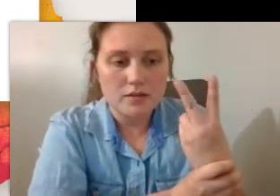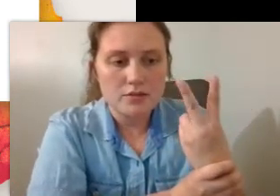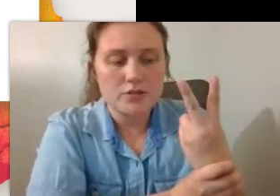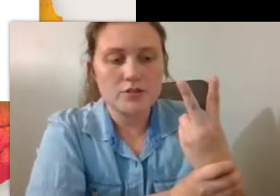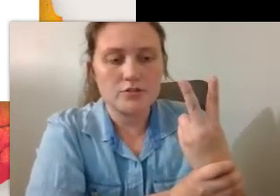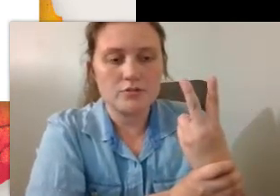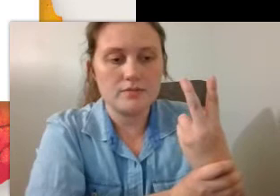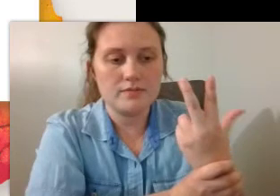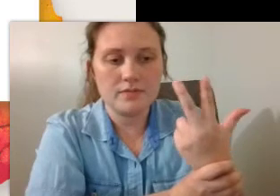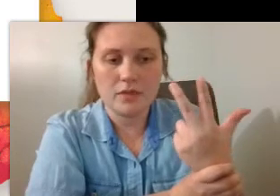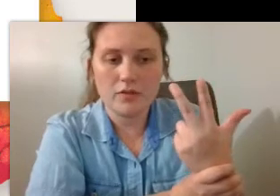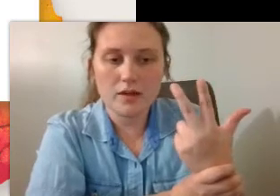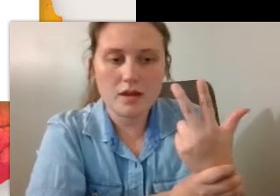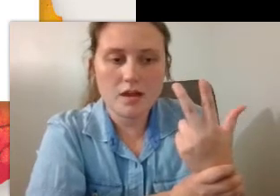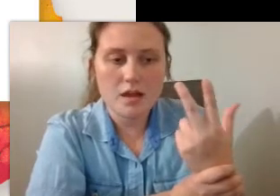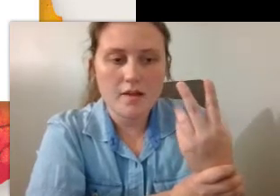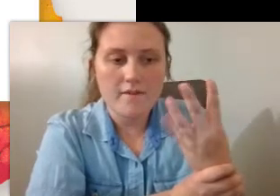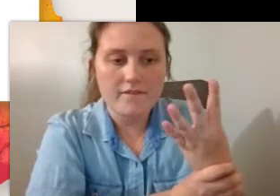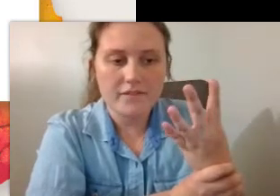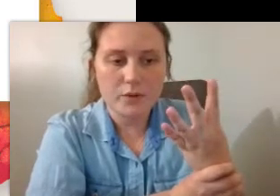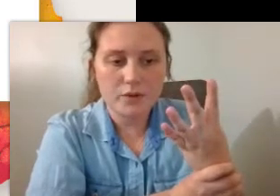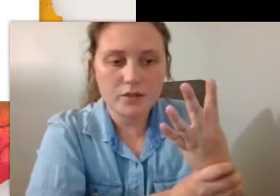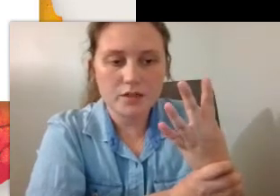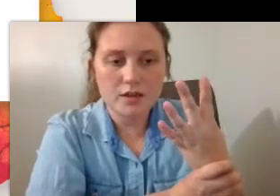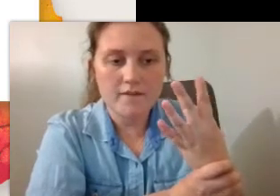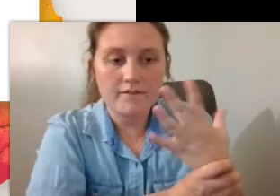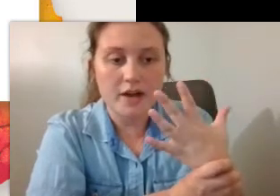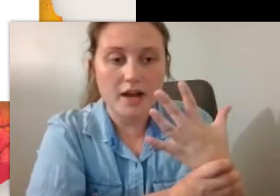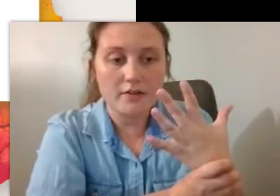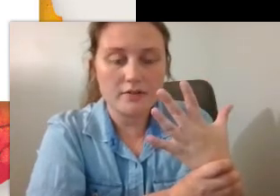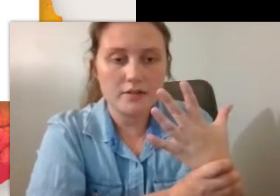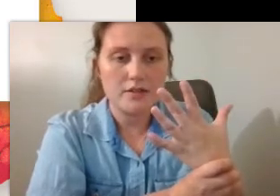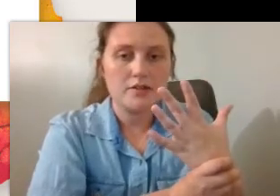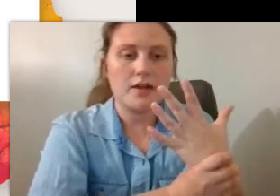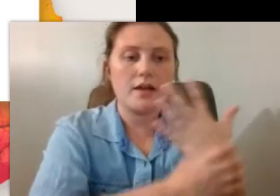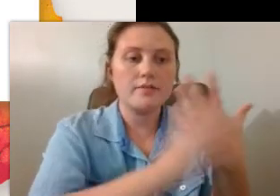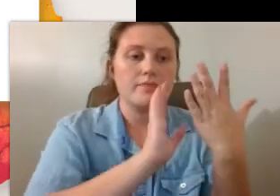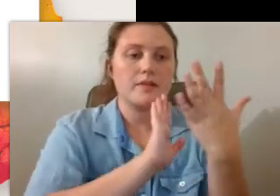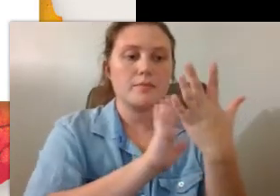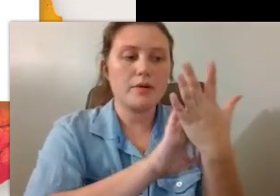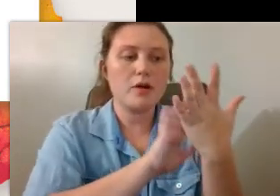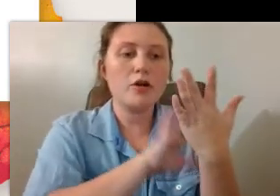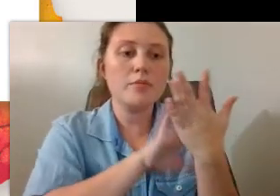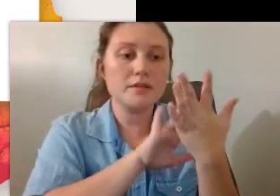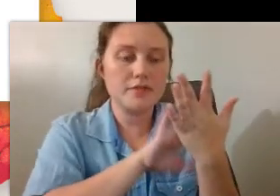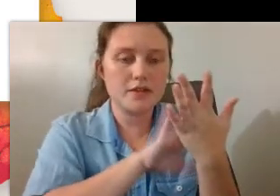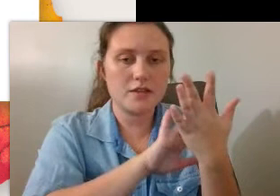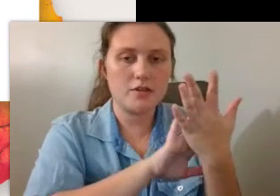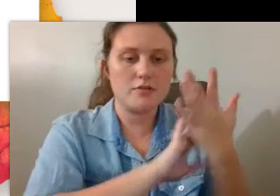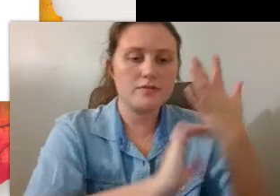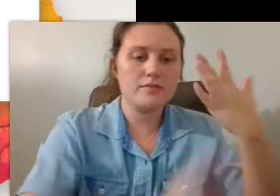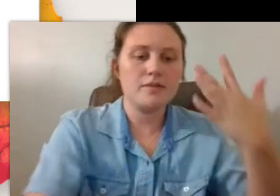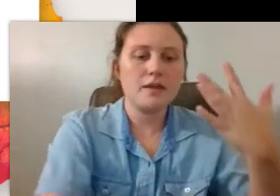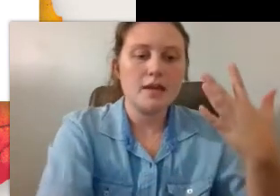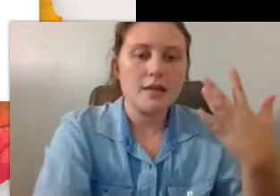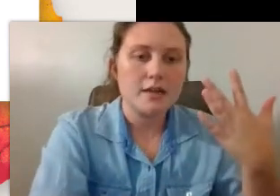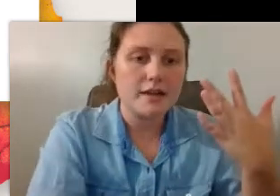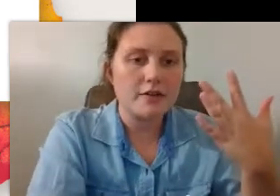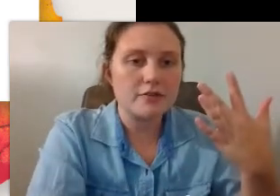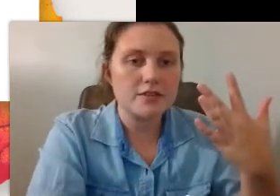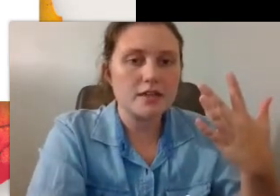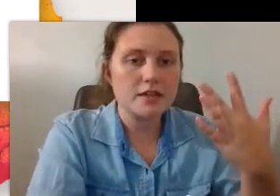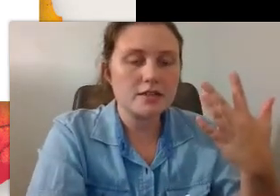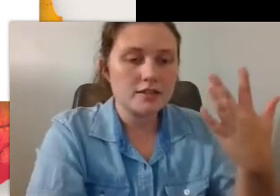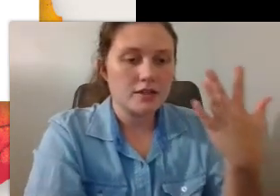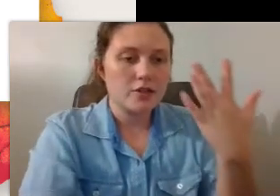1, 2, 3, 4, 5. Okay? Palm is facing you.